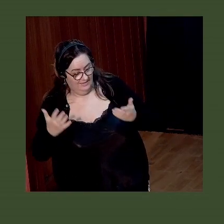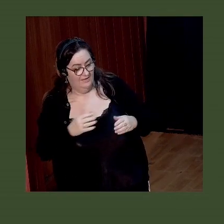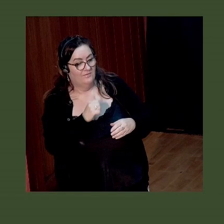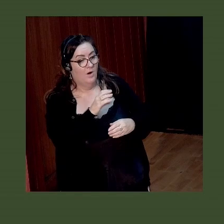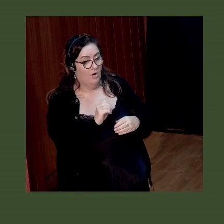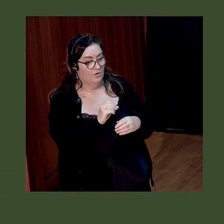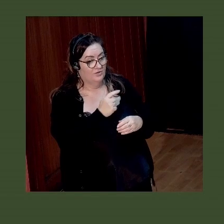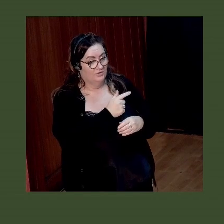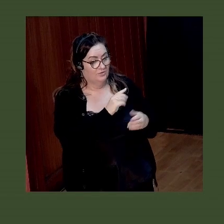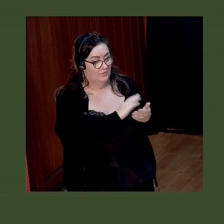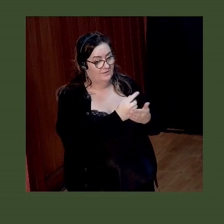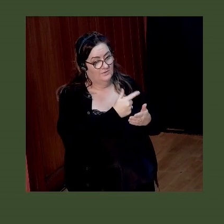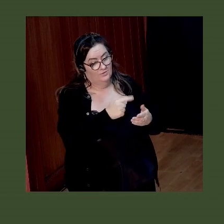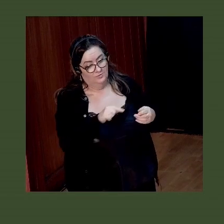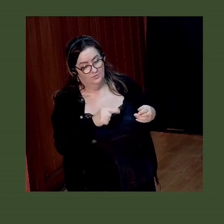August